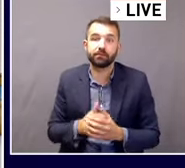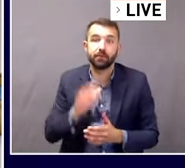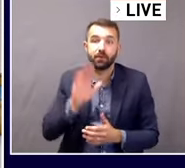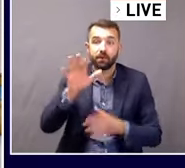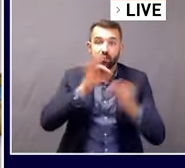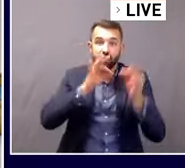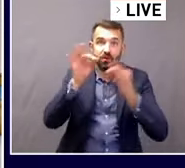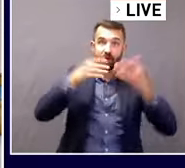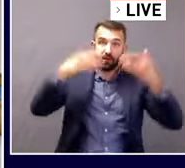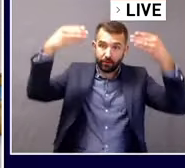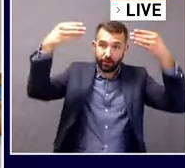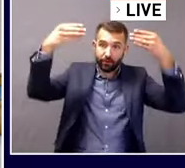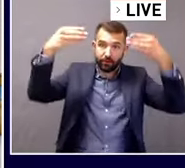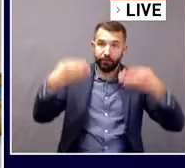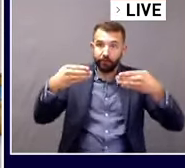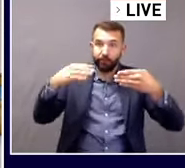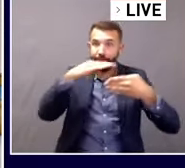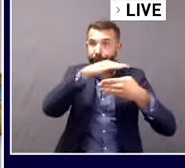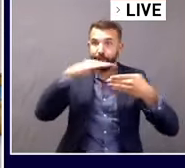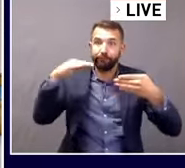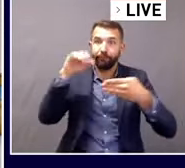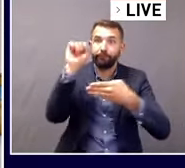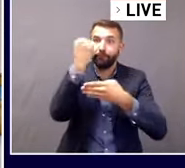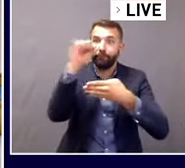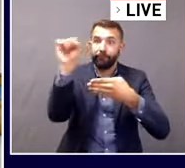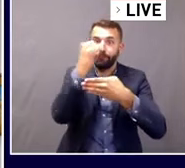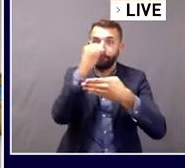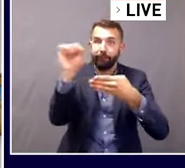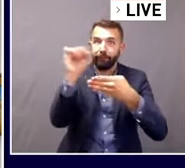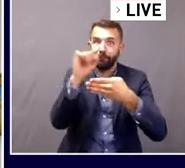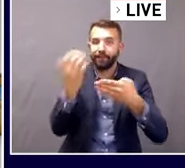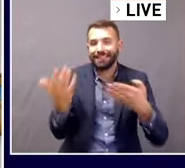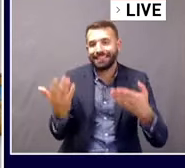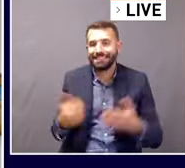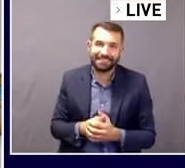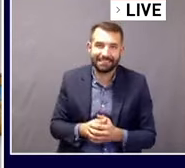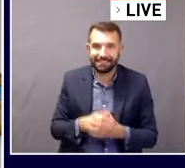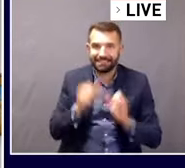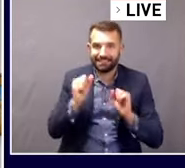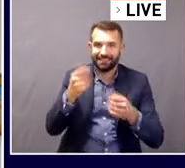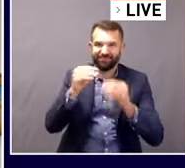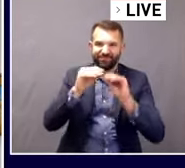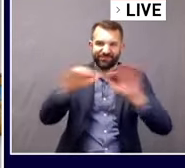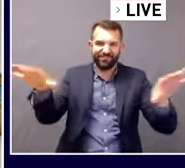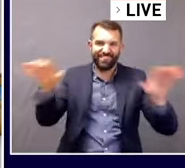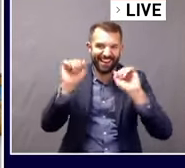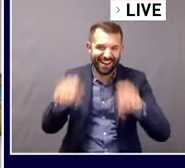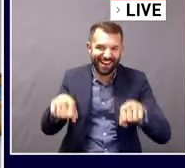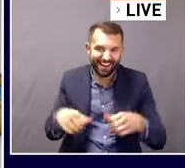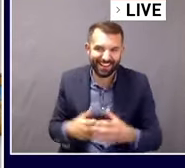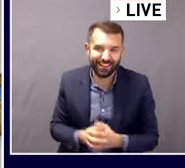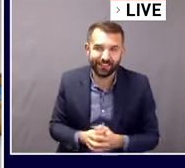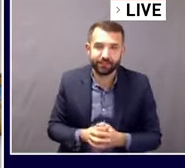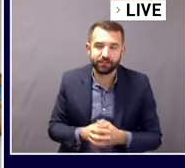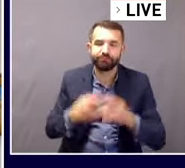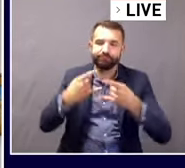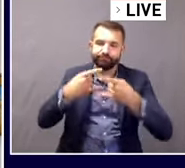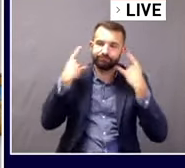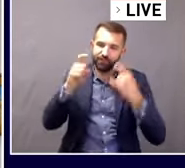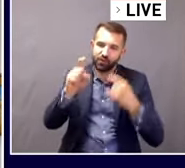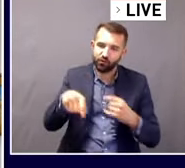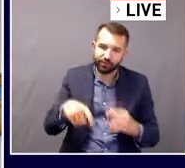walls, it's possible that there's the risk of transmission, and thus a mask may have to be worn throughout the